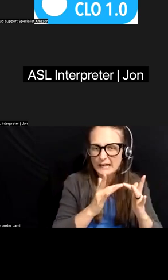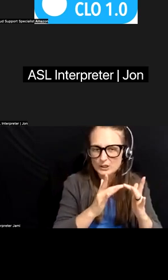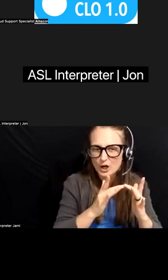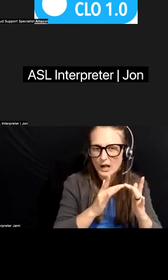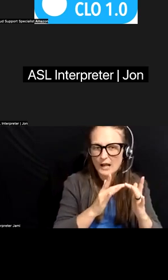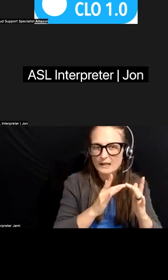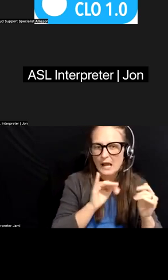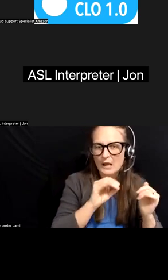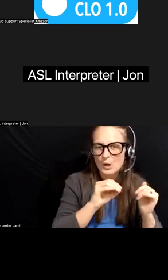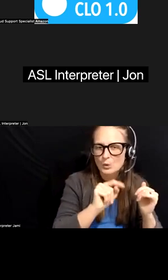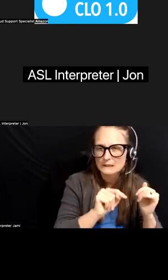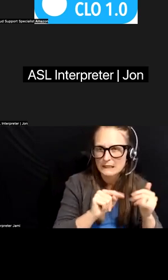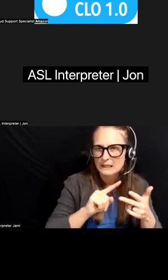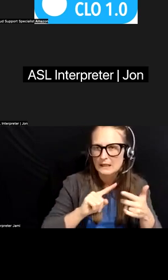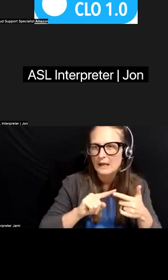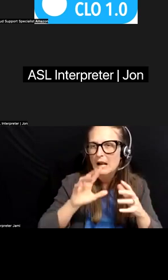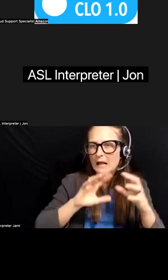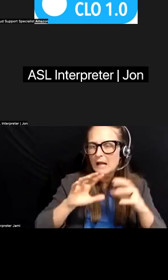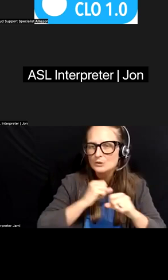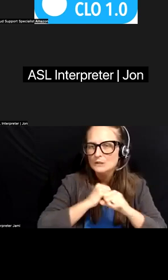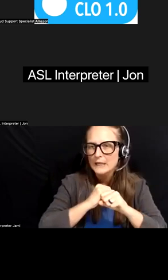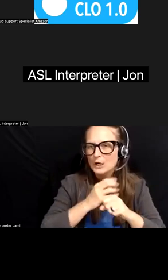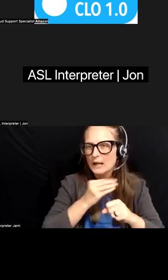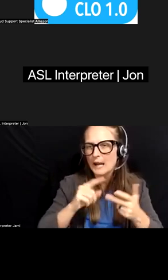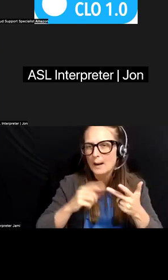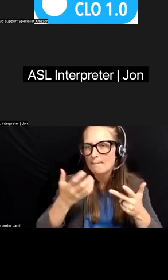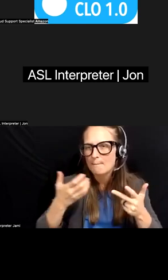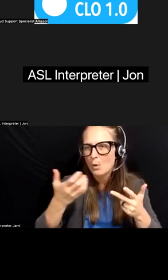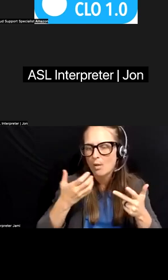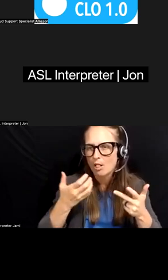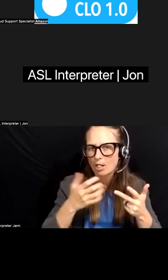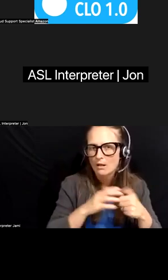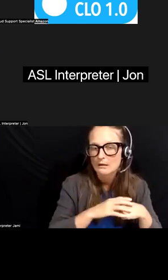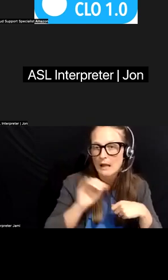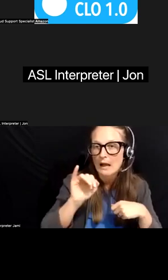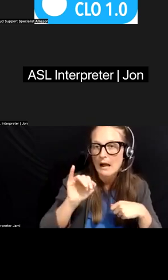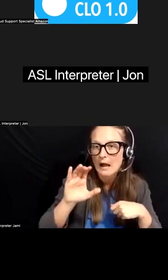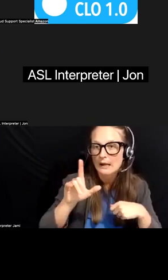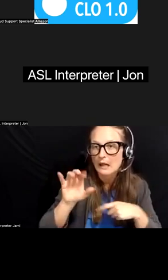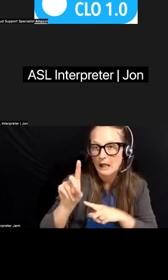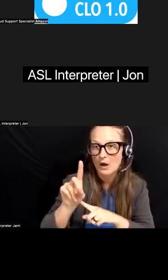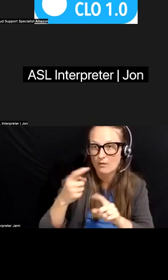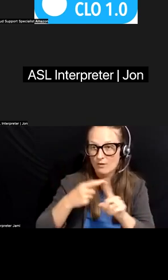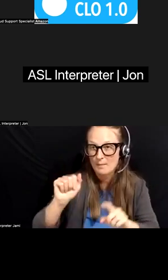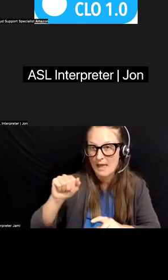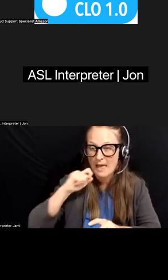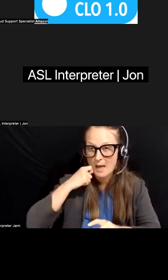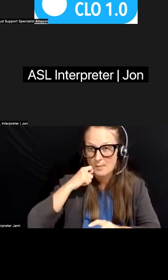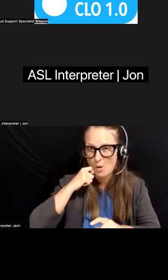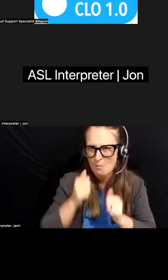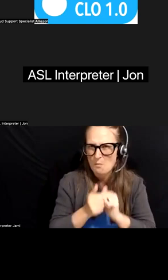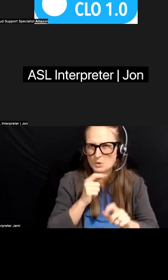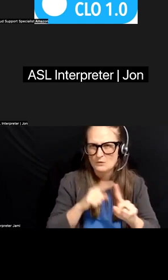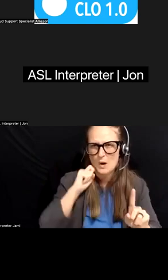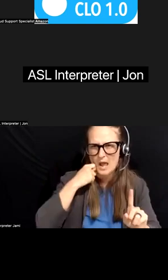IoT, cloud security, and mobile services. iCloud. This cloud from Apple is majorly for Apple products.